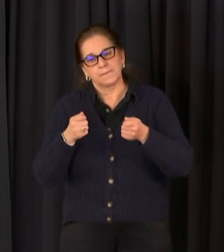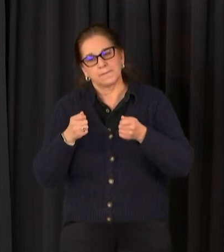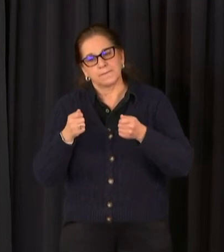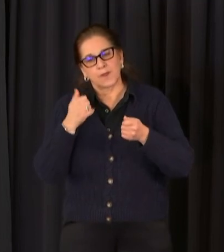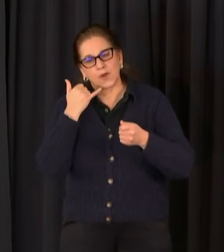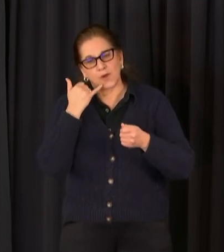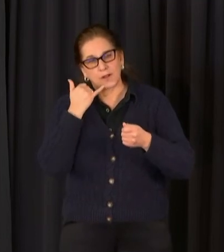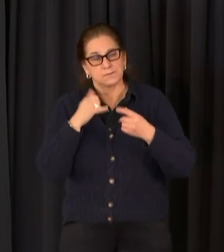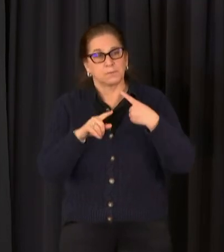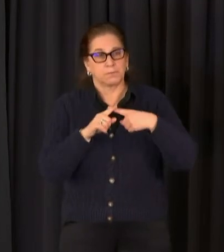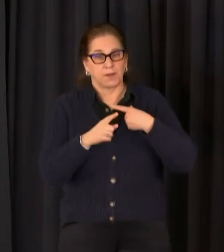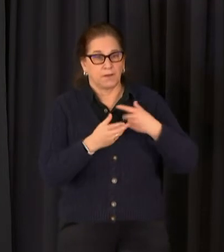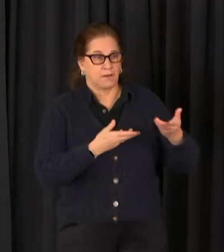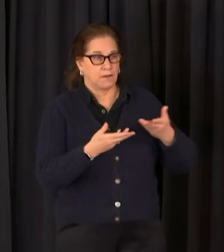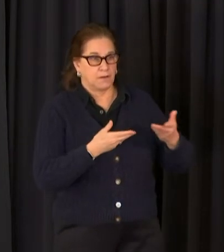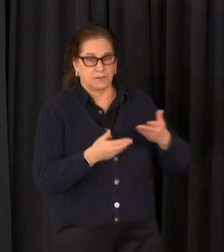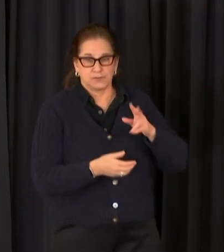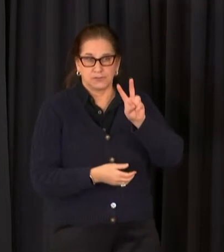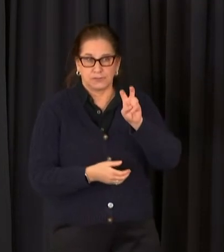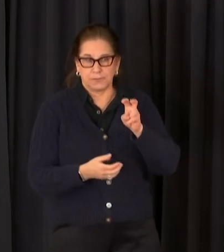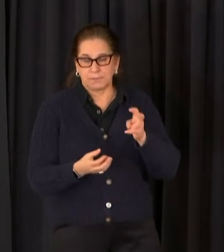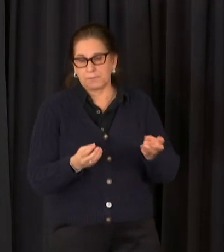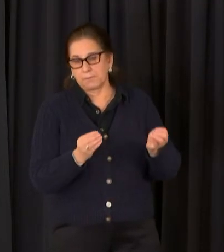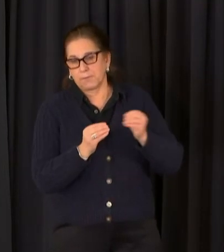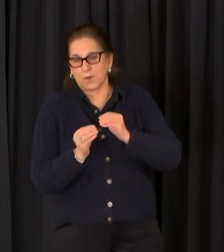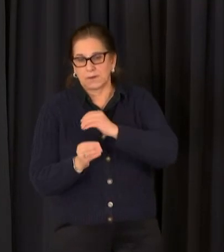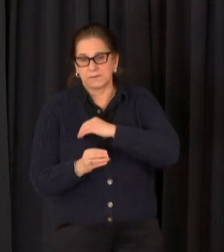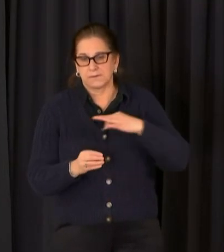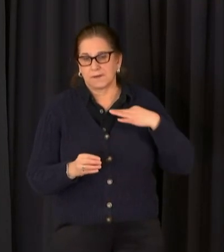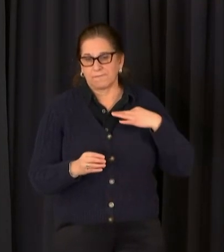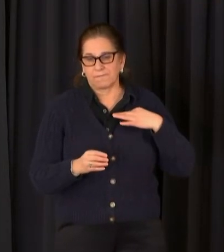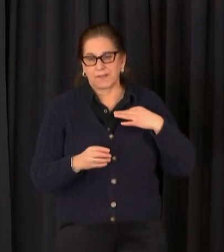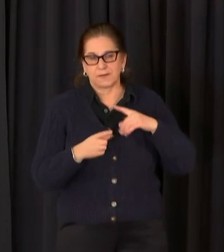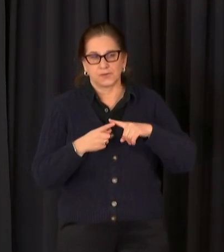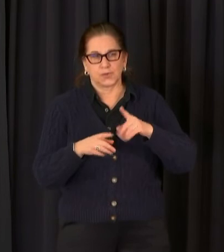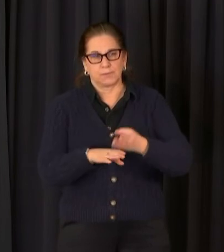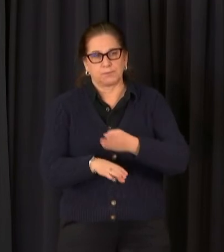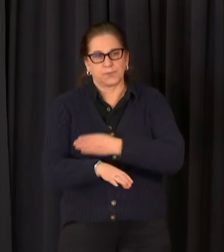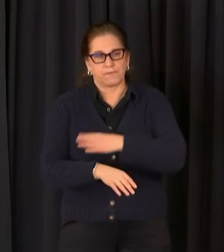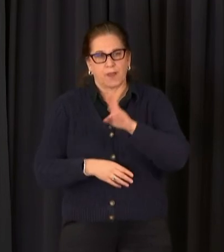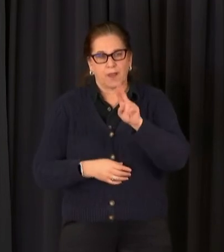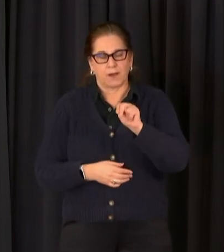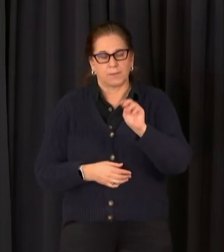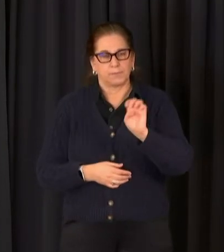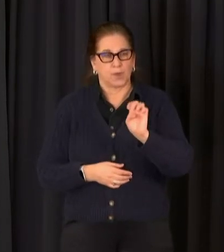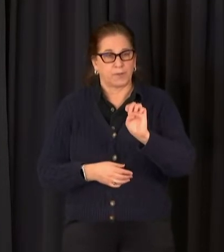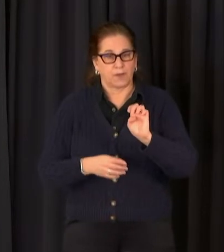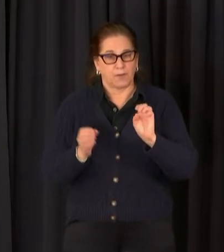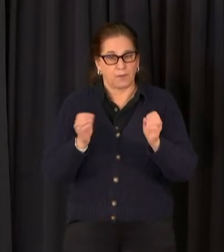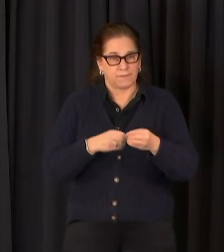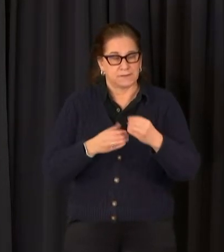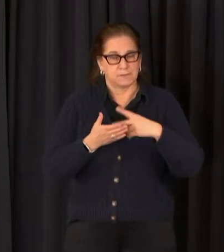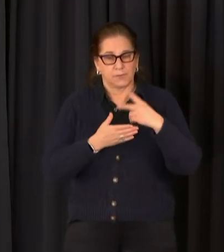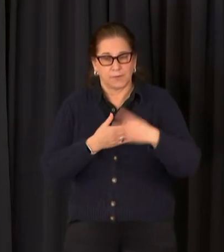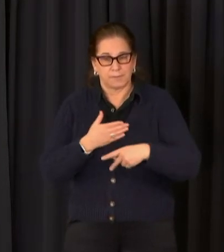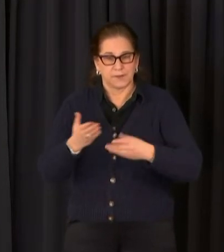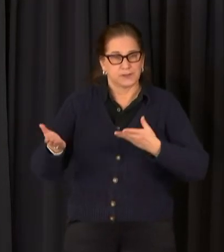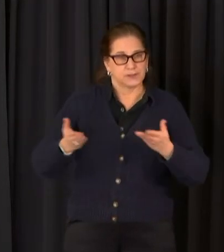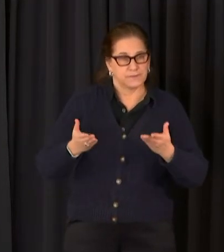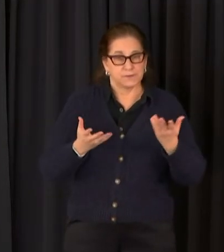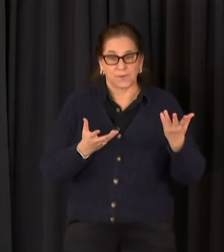support the UI program. What this means is that we will have additional adjudication